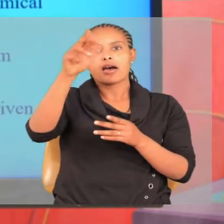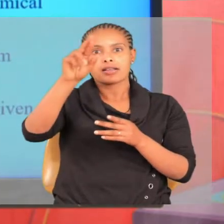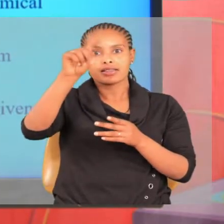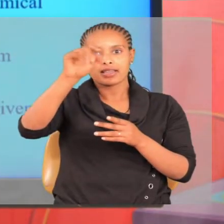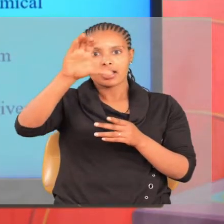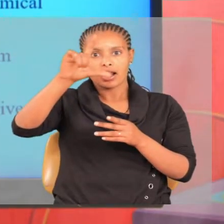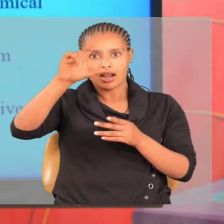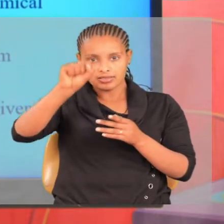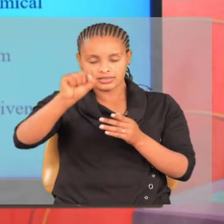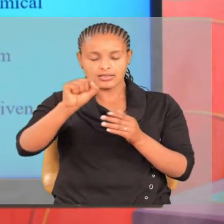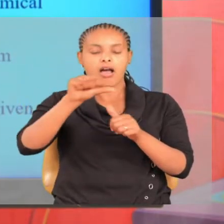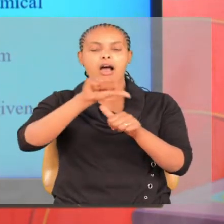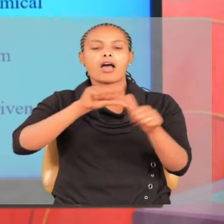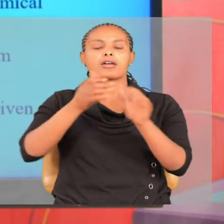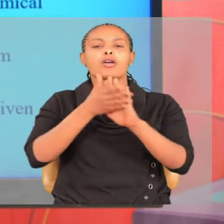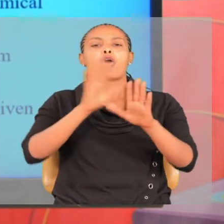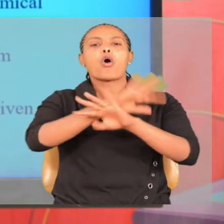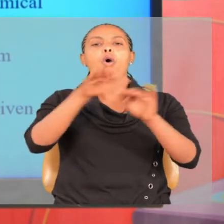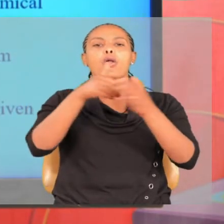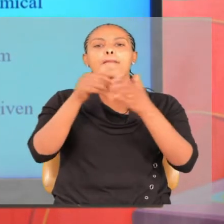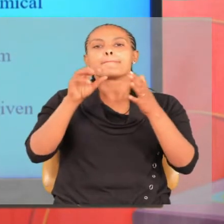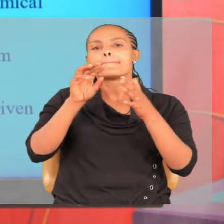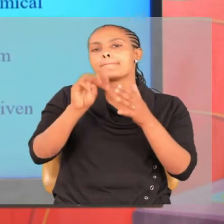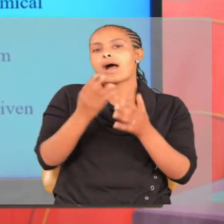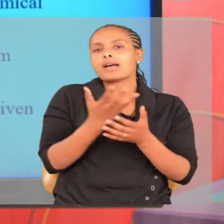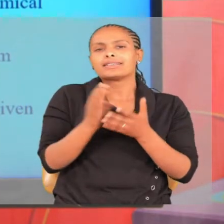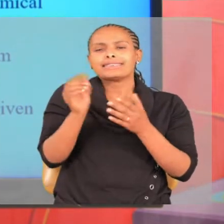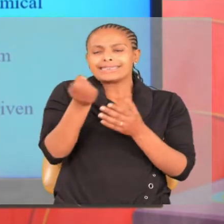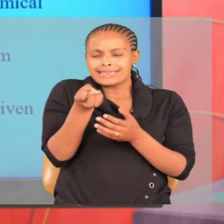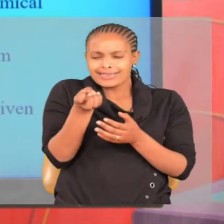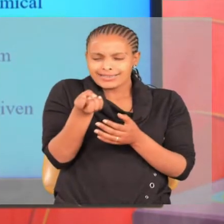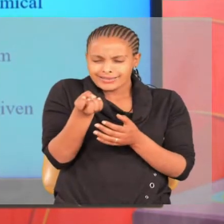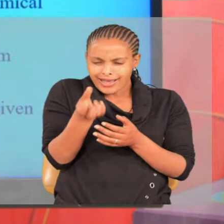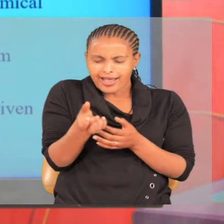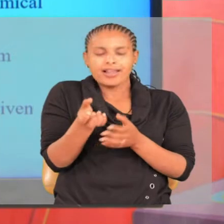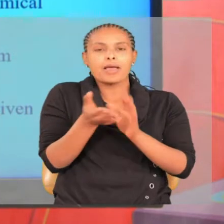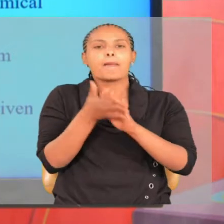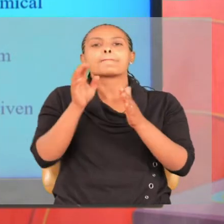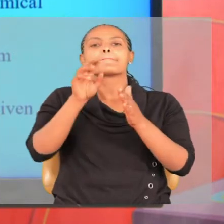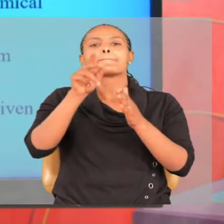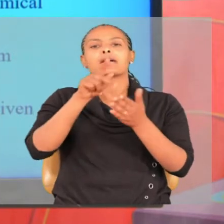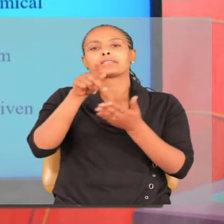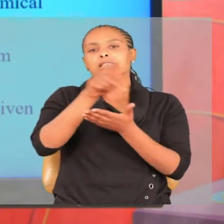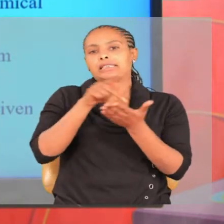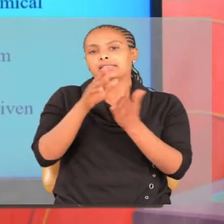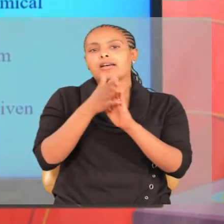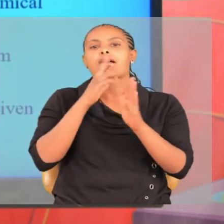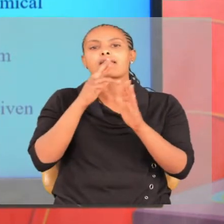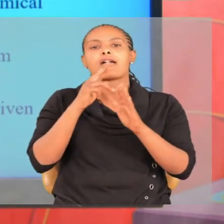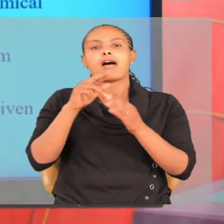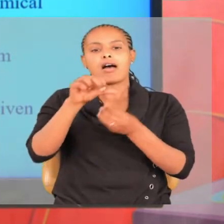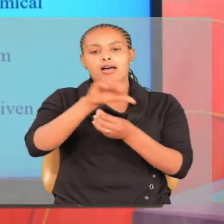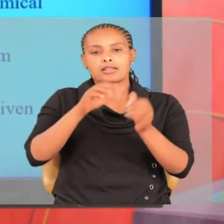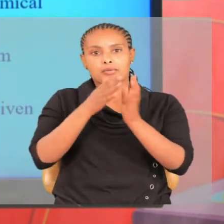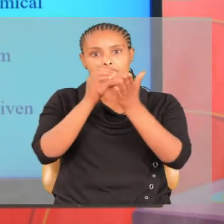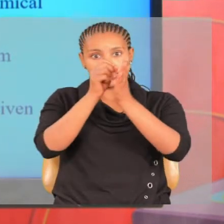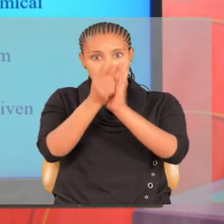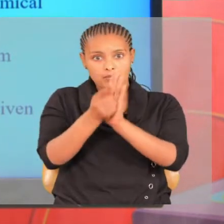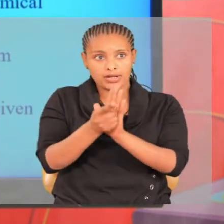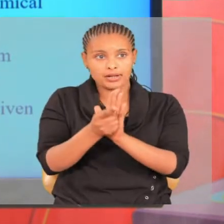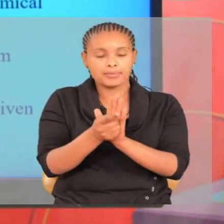or all matter is composed of tiny particles called atoms. For